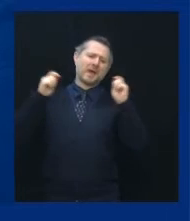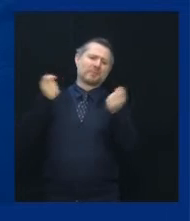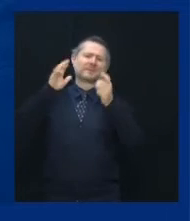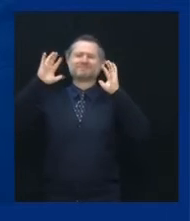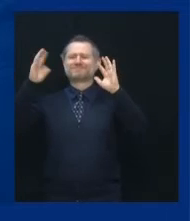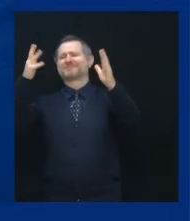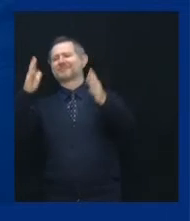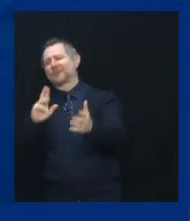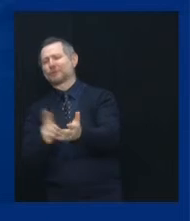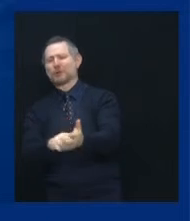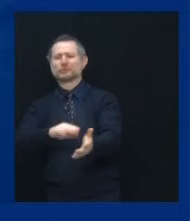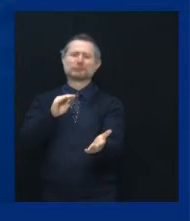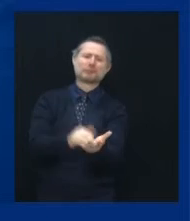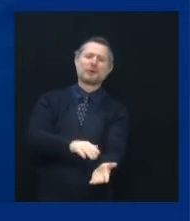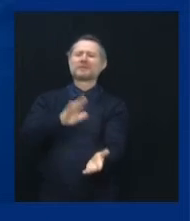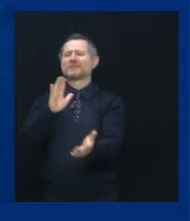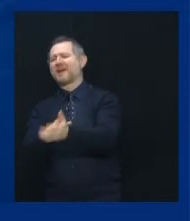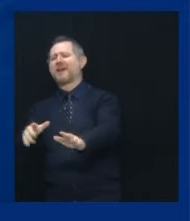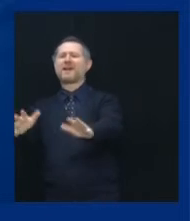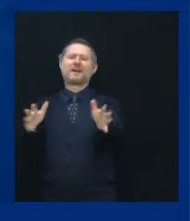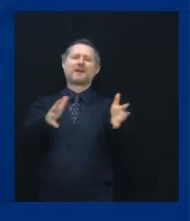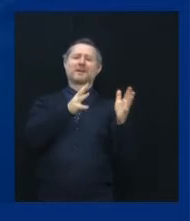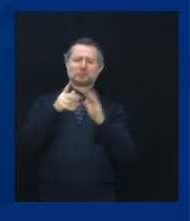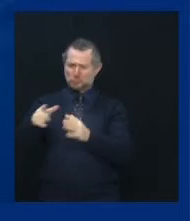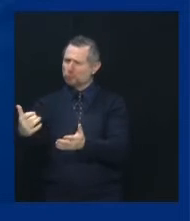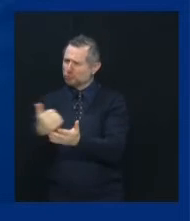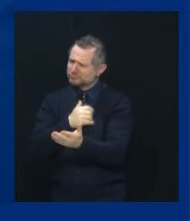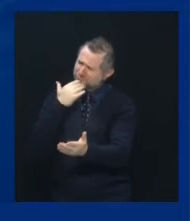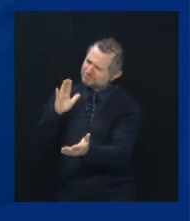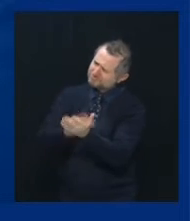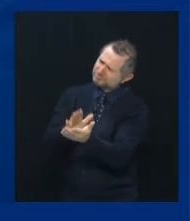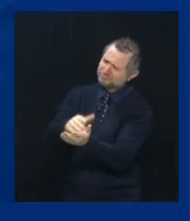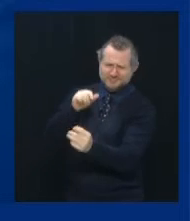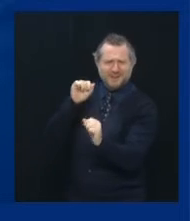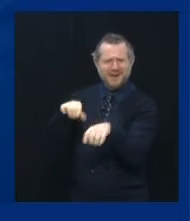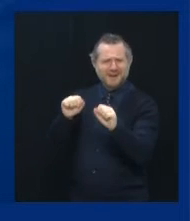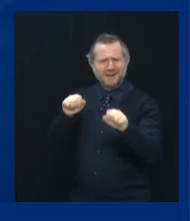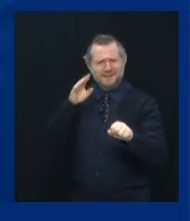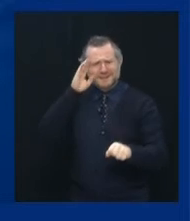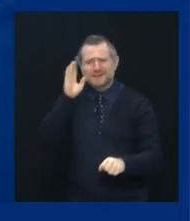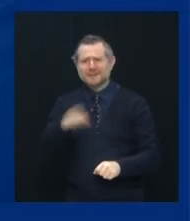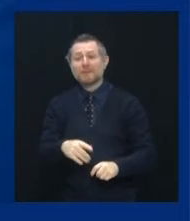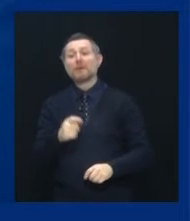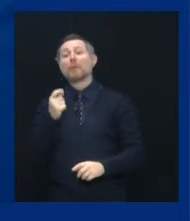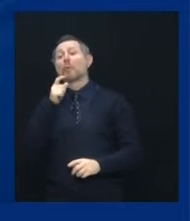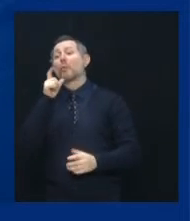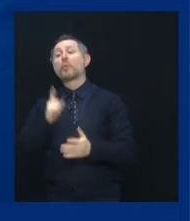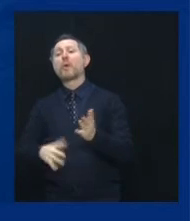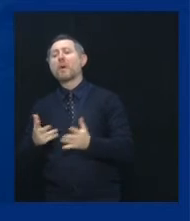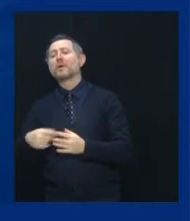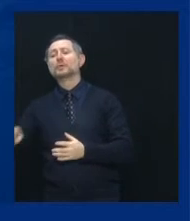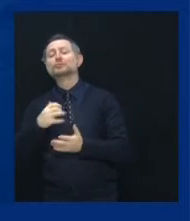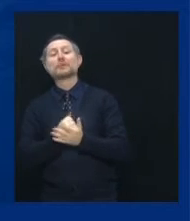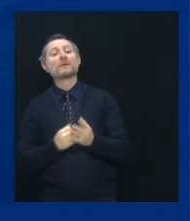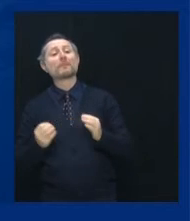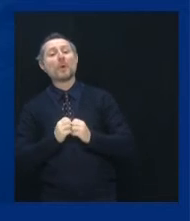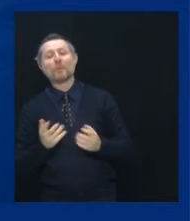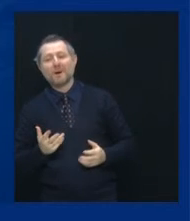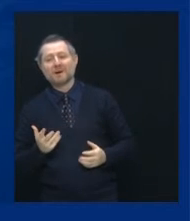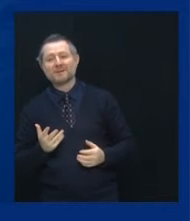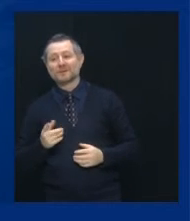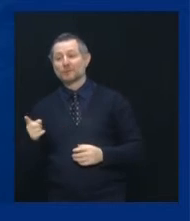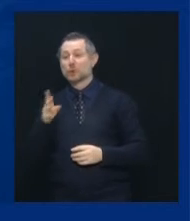celebrating nurses and doctors, and they deserve that celebration. You know what they deserve more than celebration? They